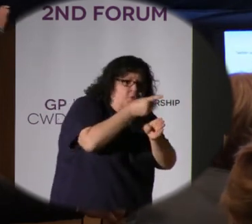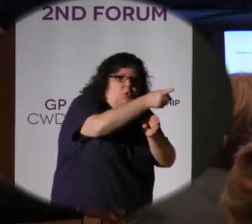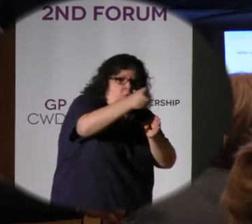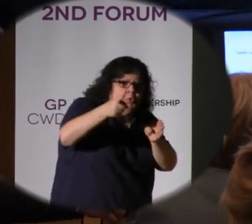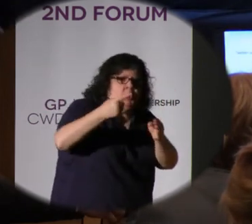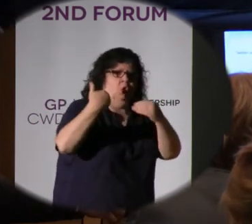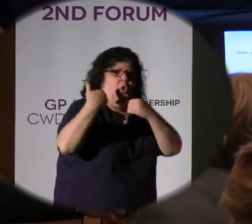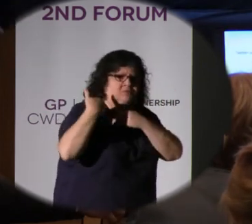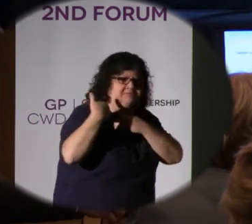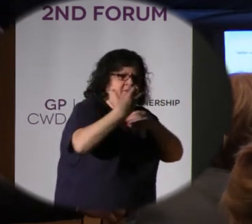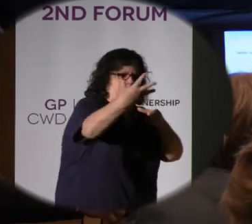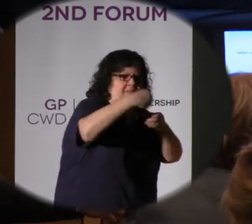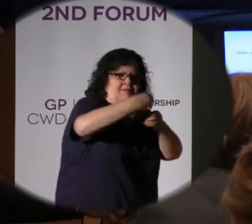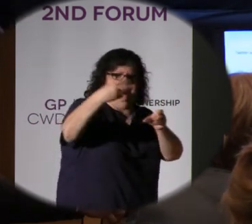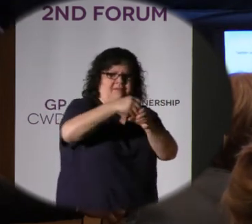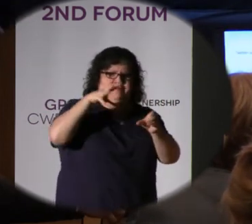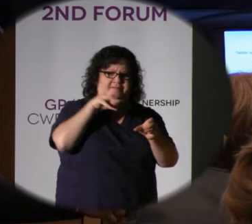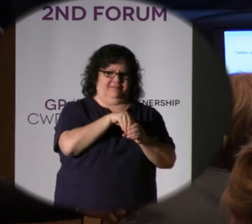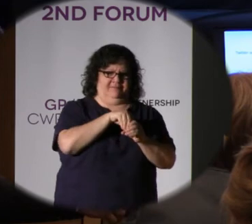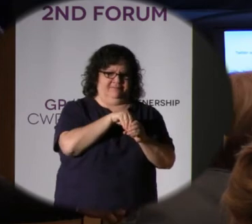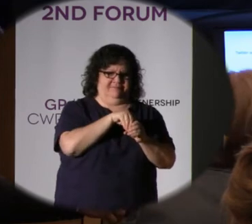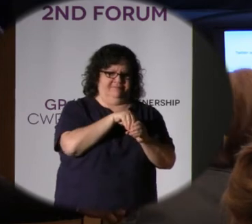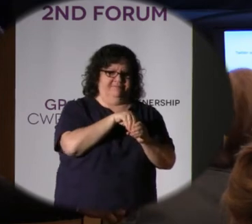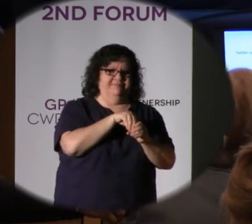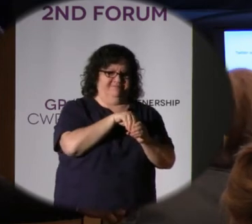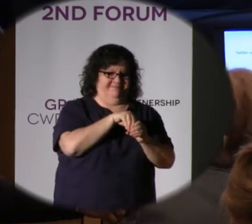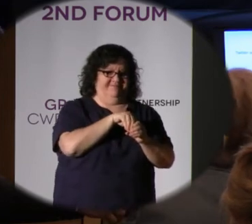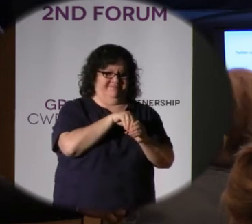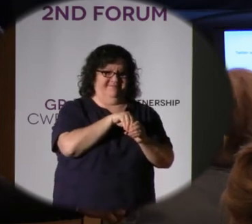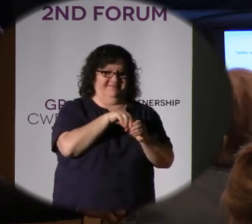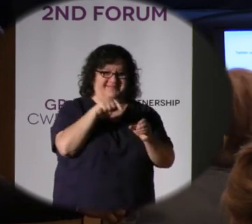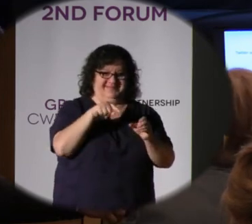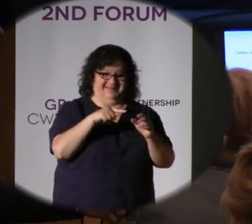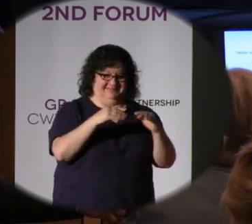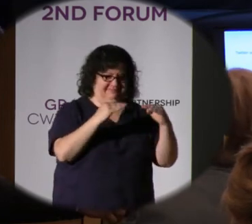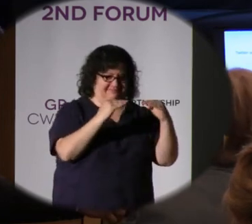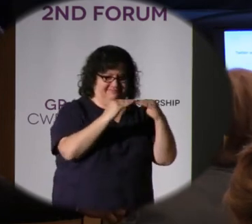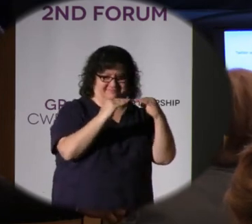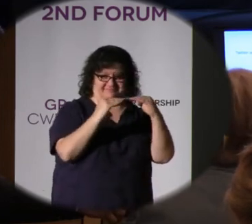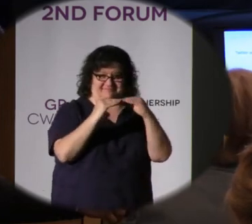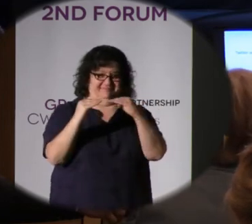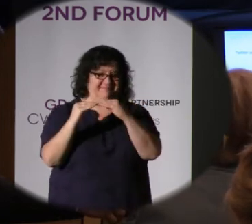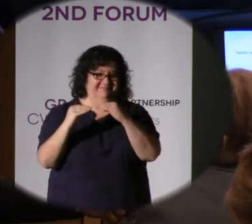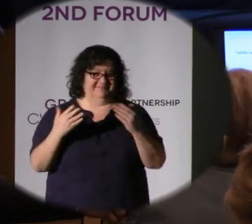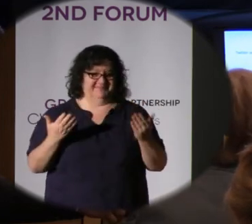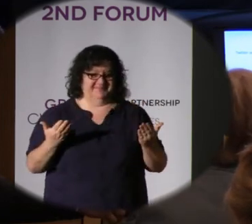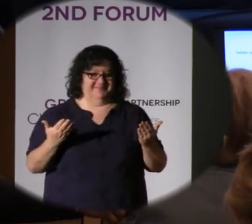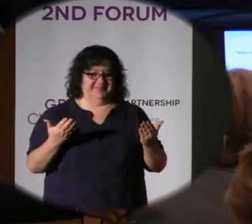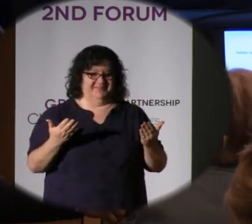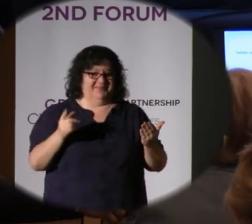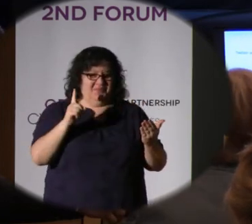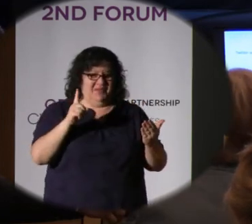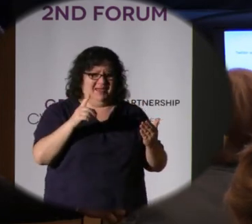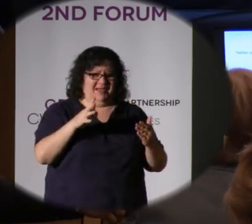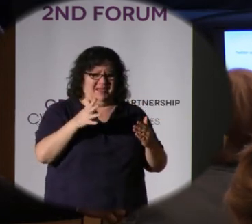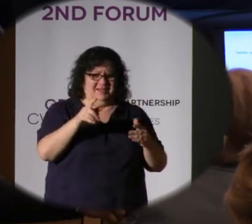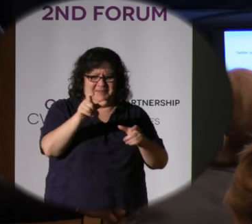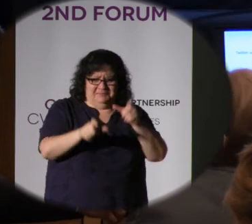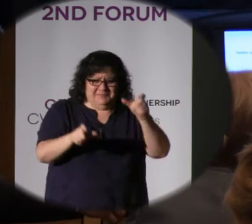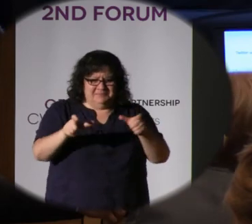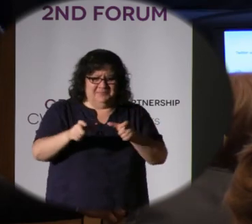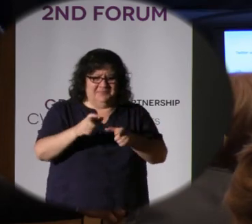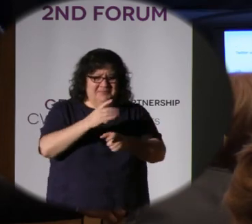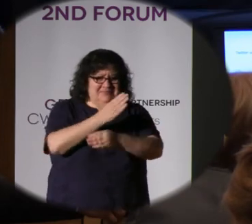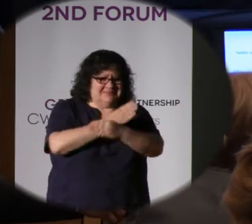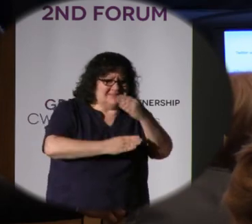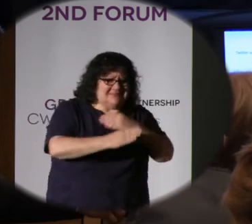about equity also, we are talking about minorities, indigenous, girls, and every other group